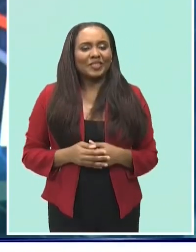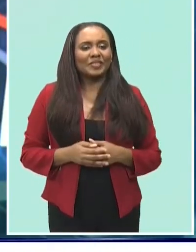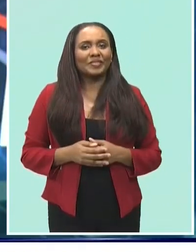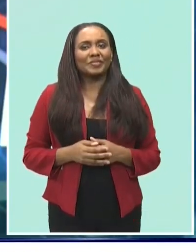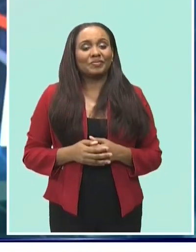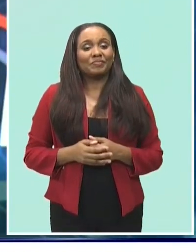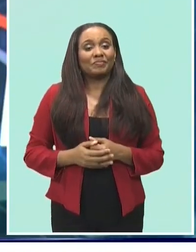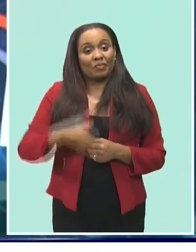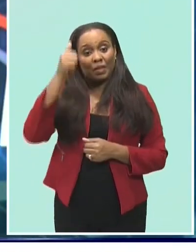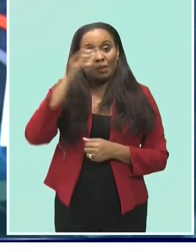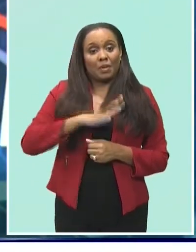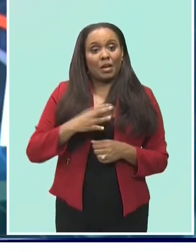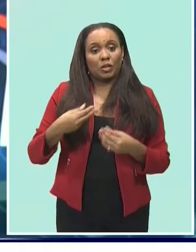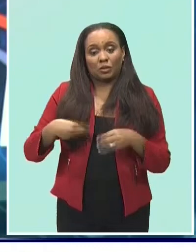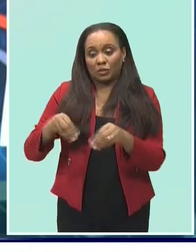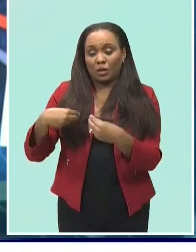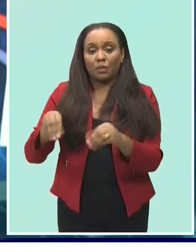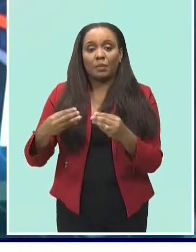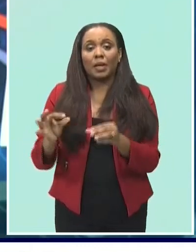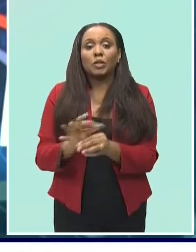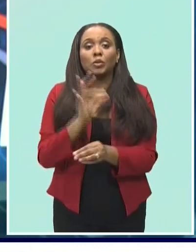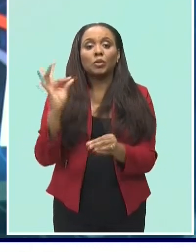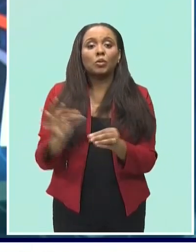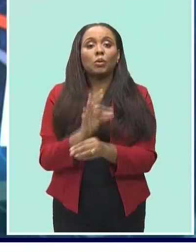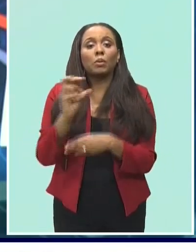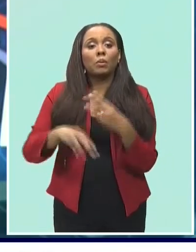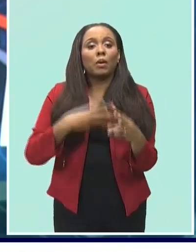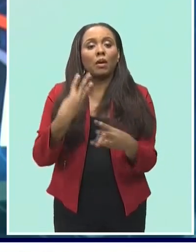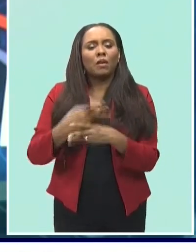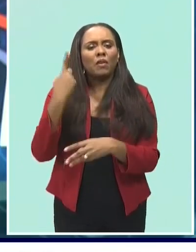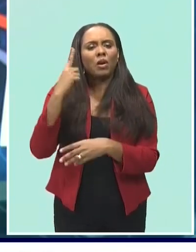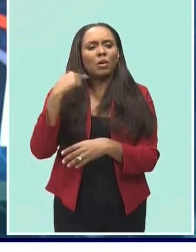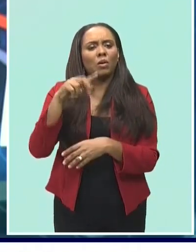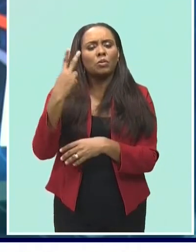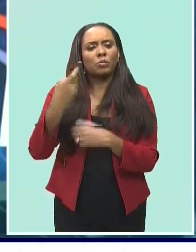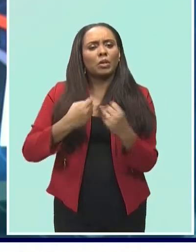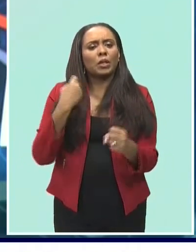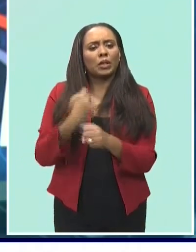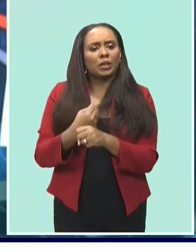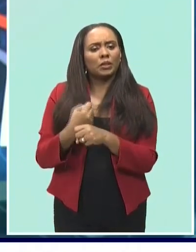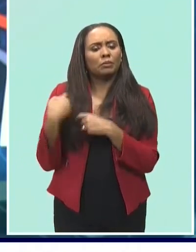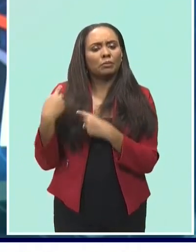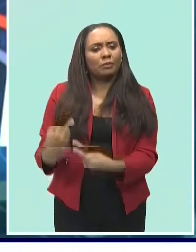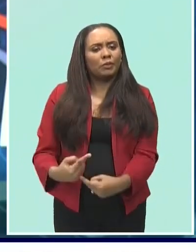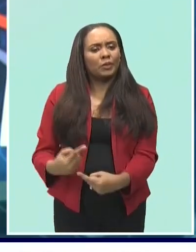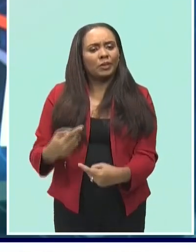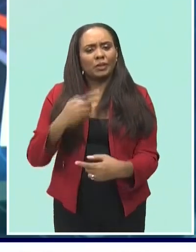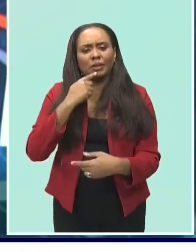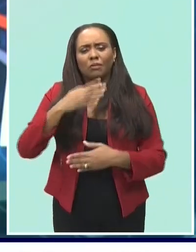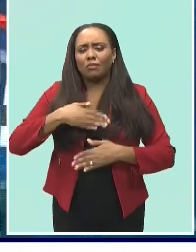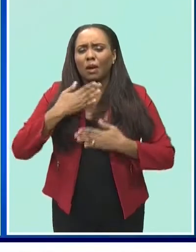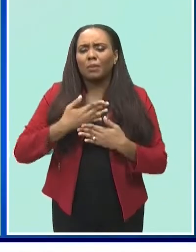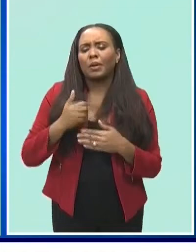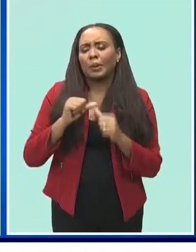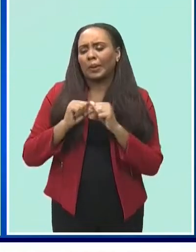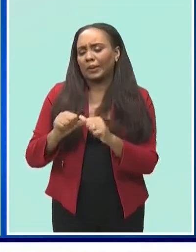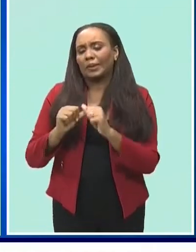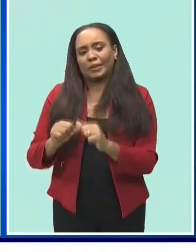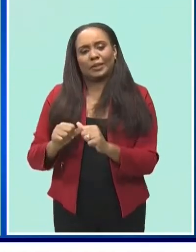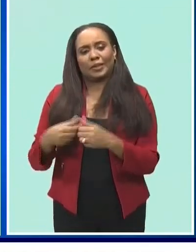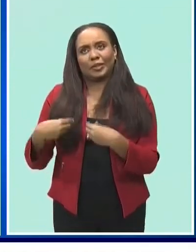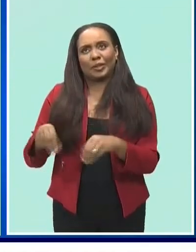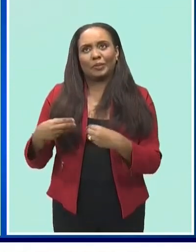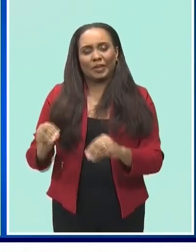Goodrich, who has been shopping at Sewing World for the last 2 years, says he is very happy and will continue shopping. I do my shopping and I